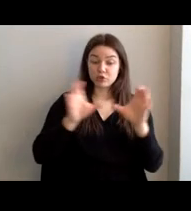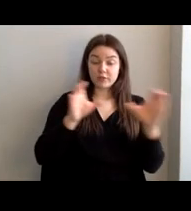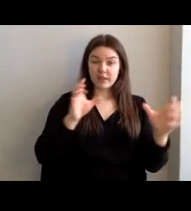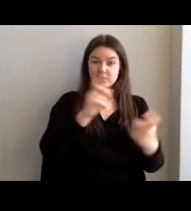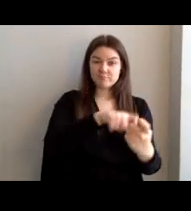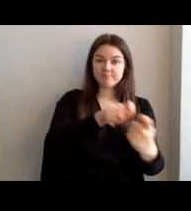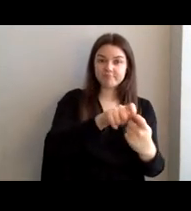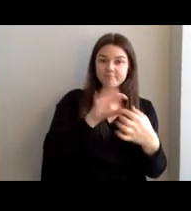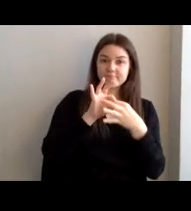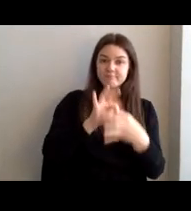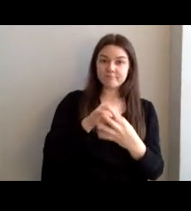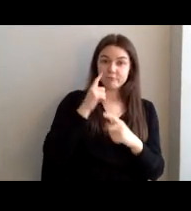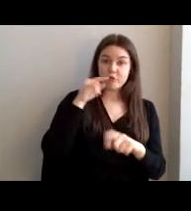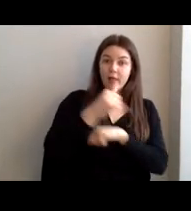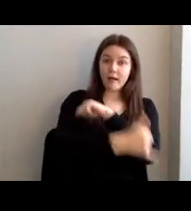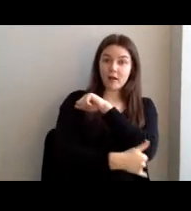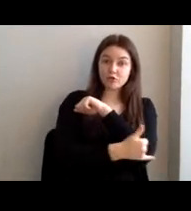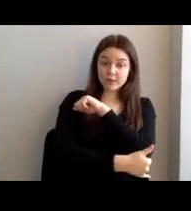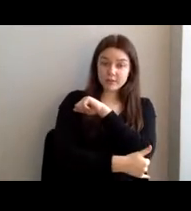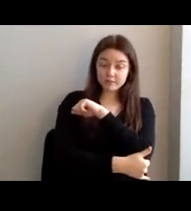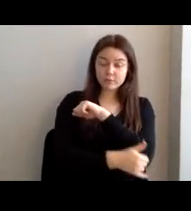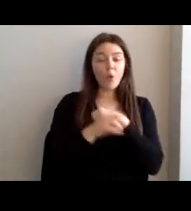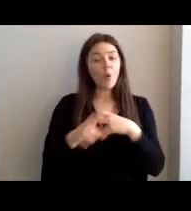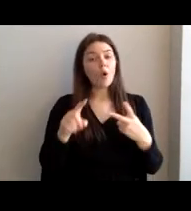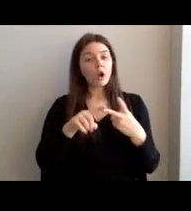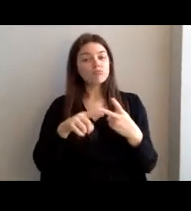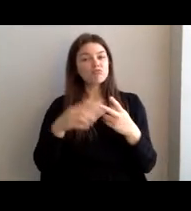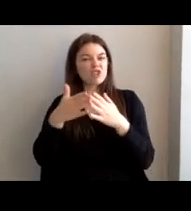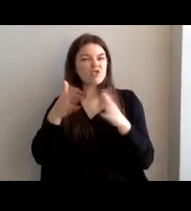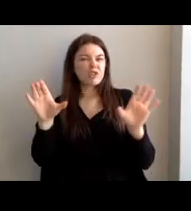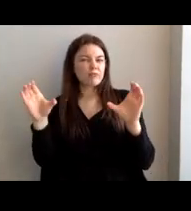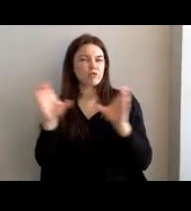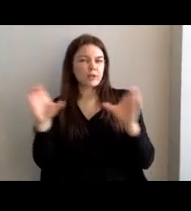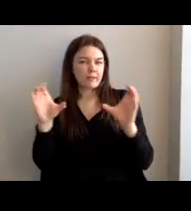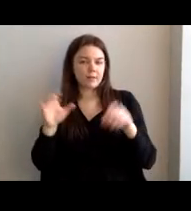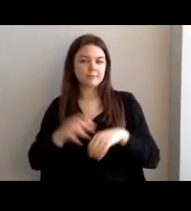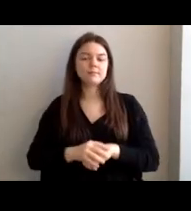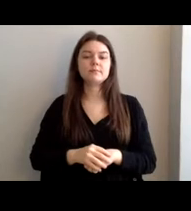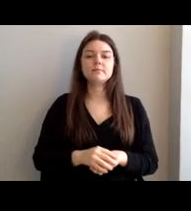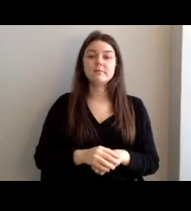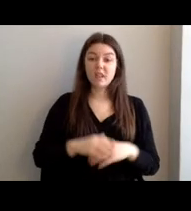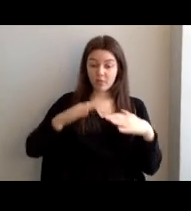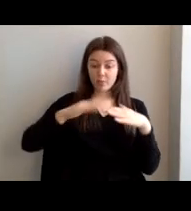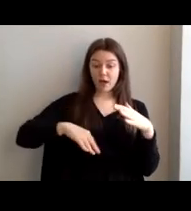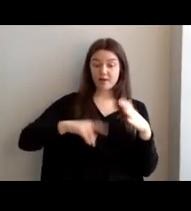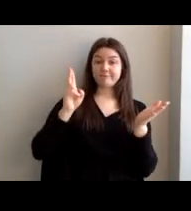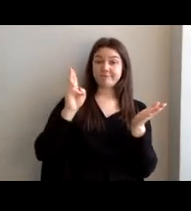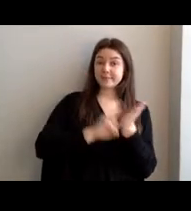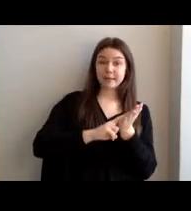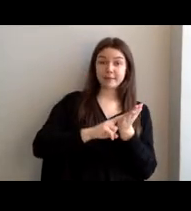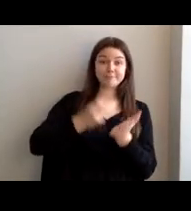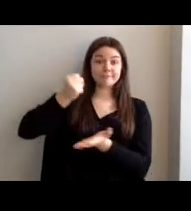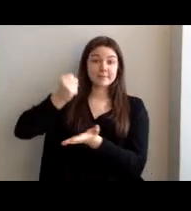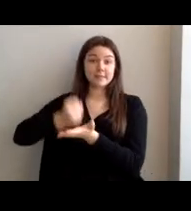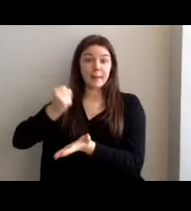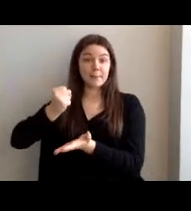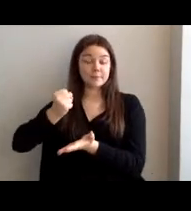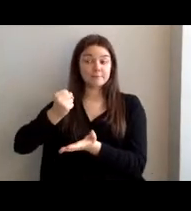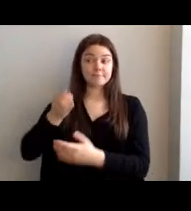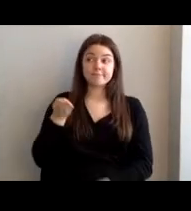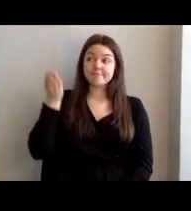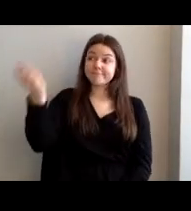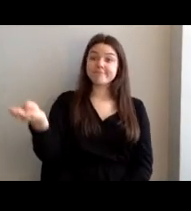that country, or we have a general export health certificate. And at the bottom, we will sign it and we'll stamp it and issue that